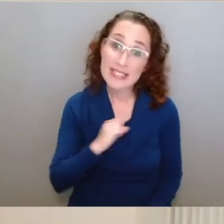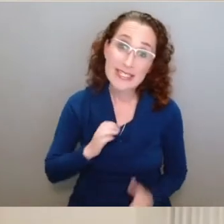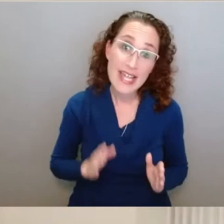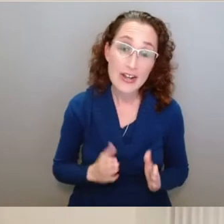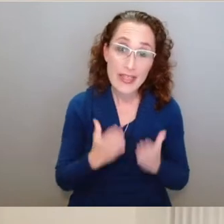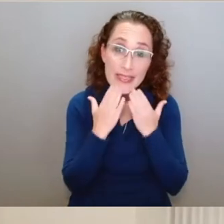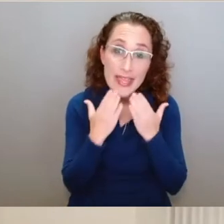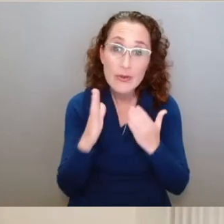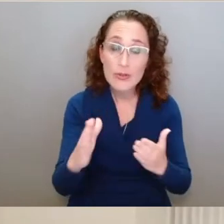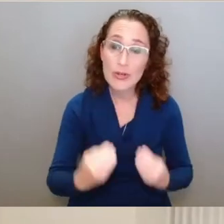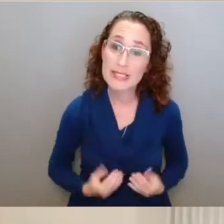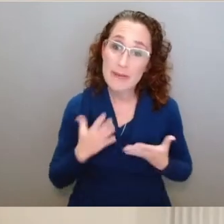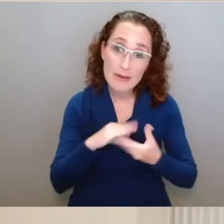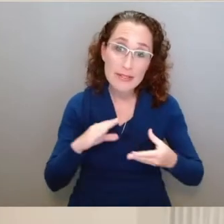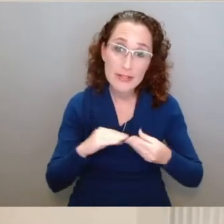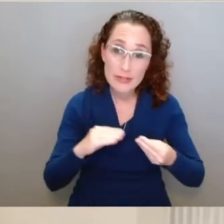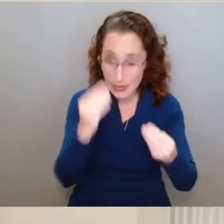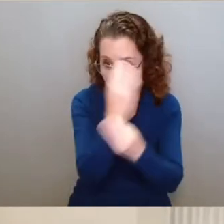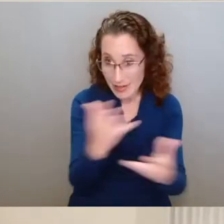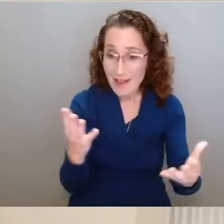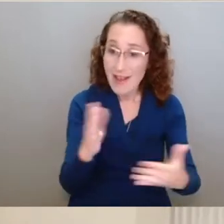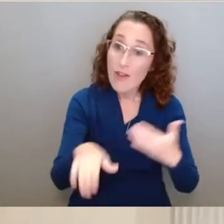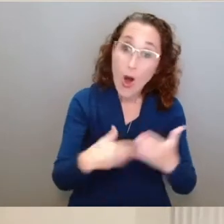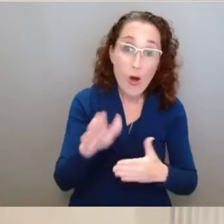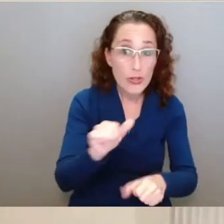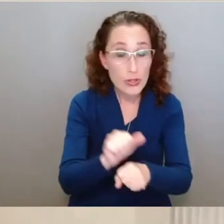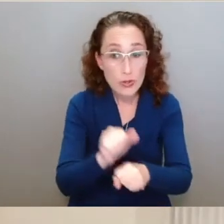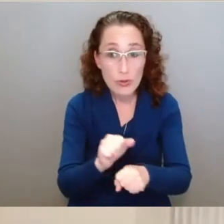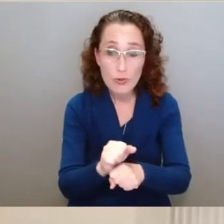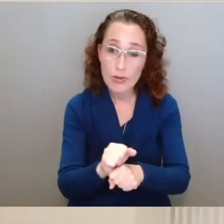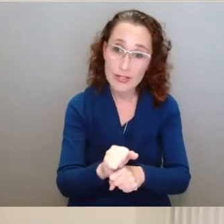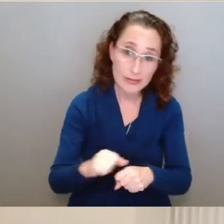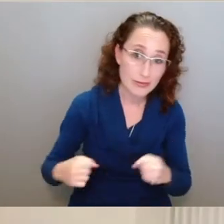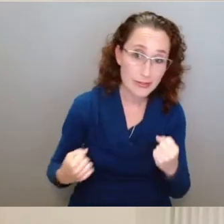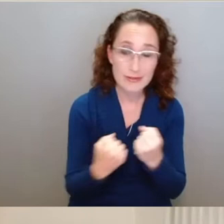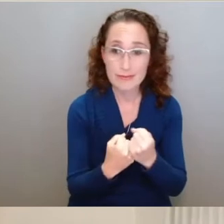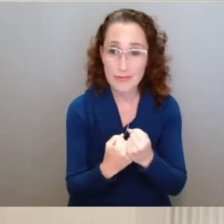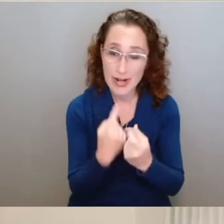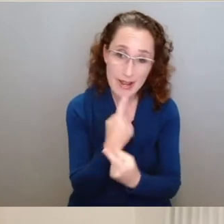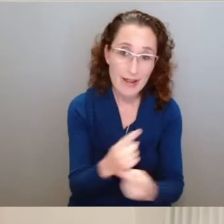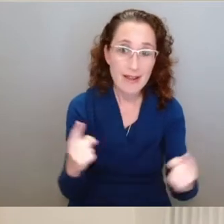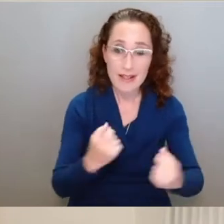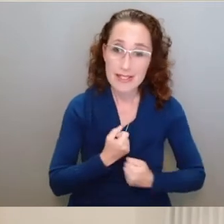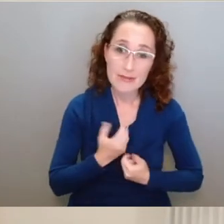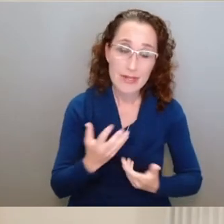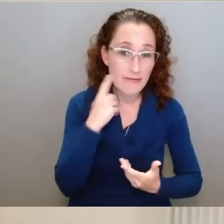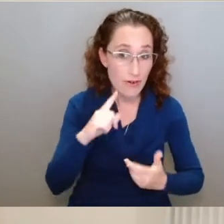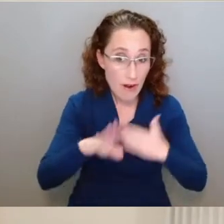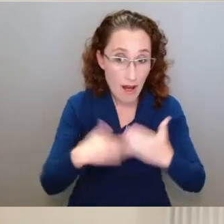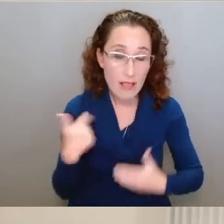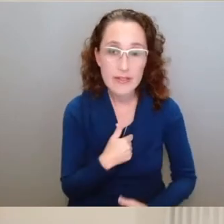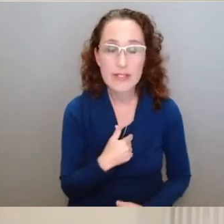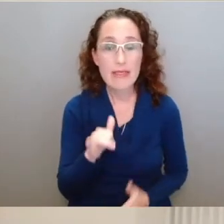your inspiring story and for all that you do to stand up for all of us. So I wrote The Sum of